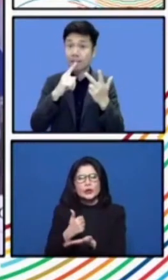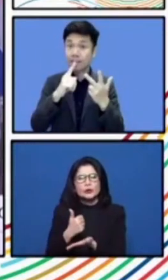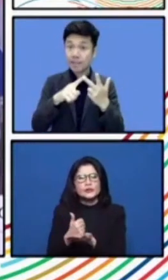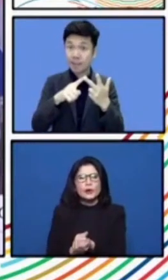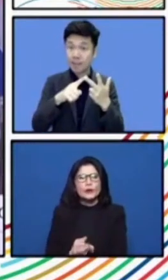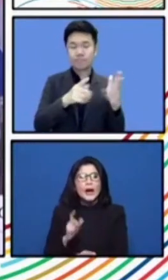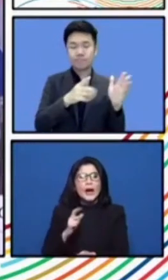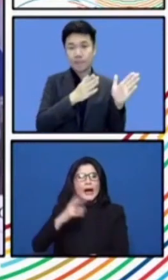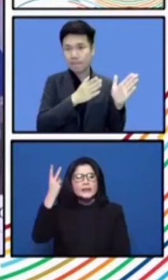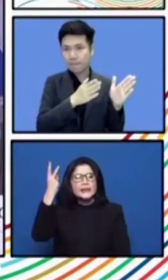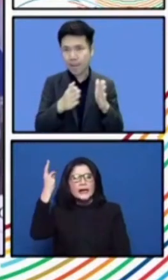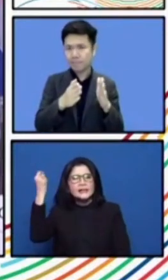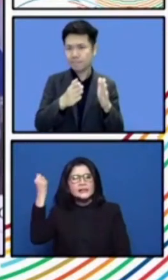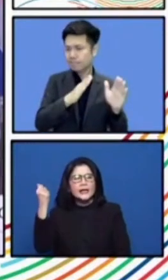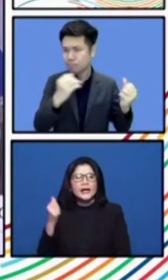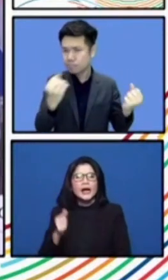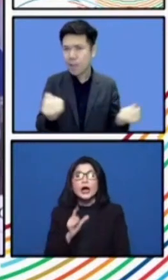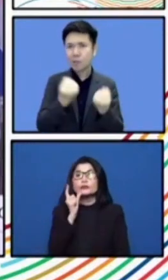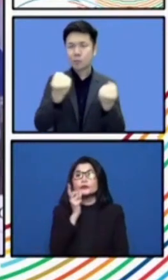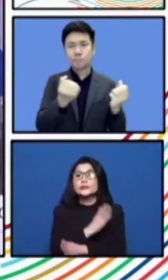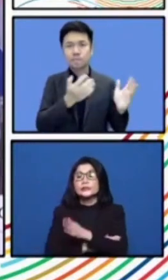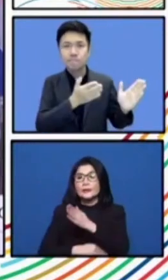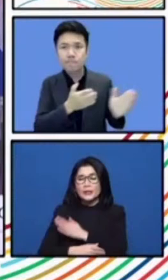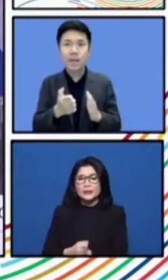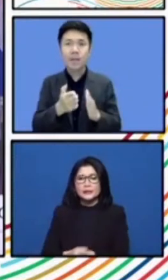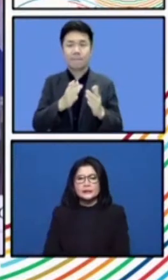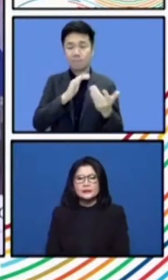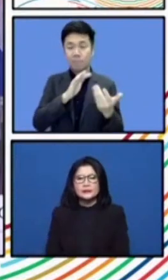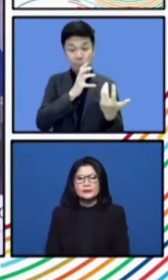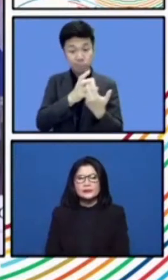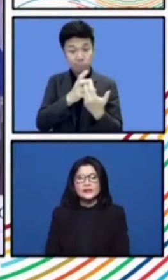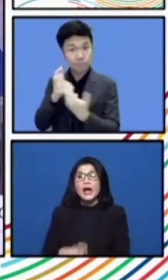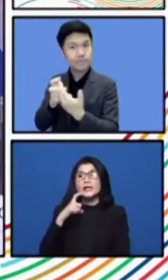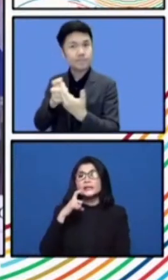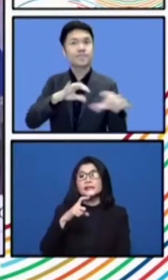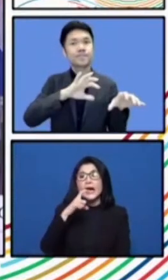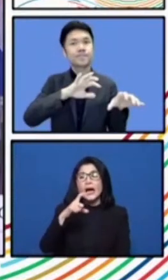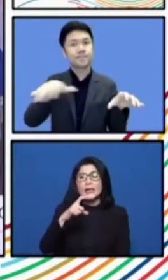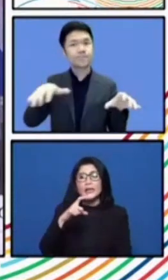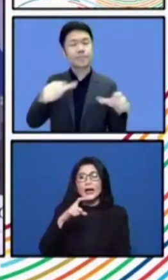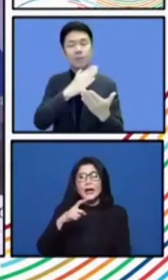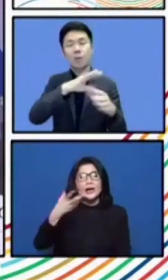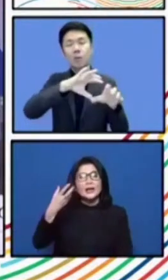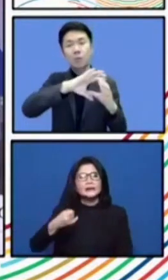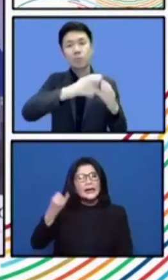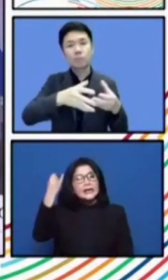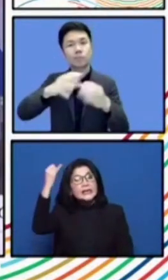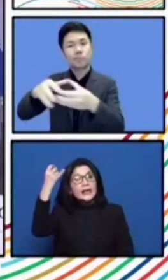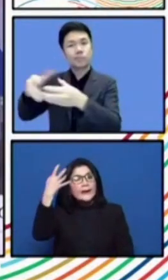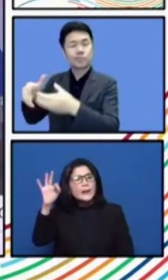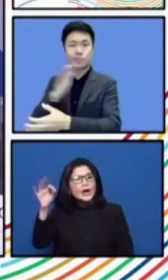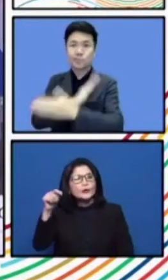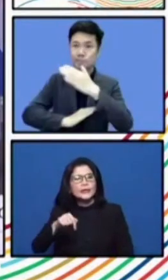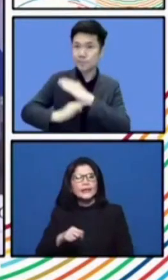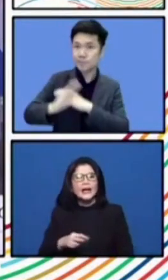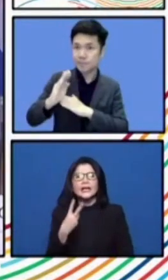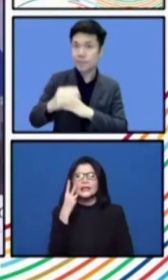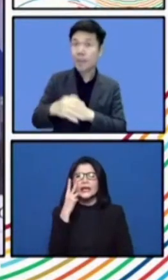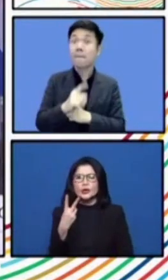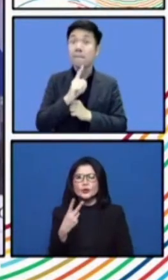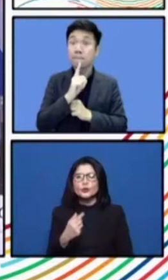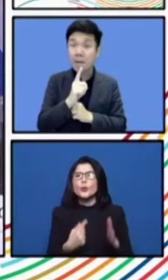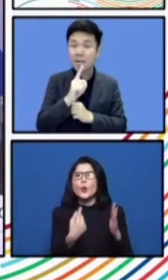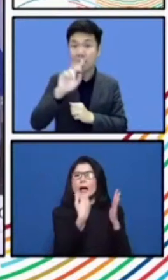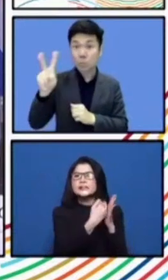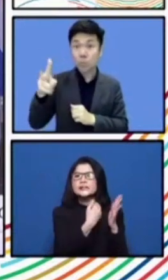disabilities but this Innovative measures has two key requirements first